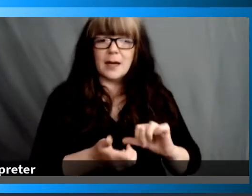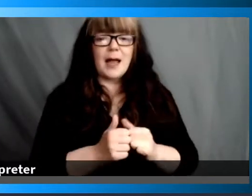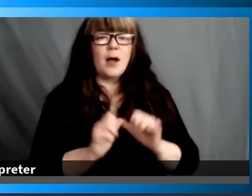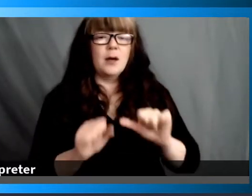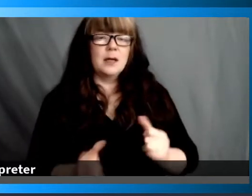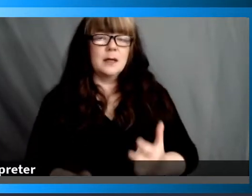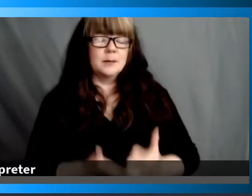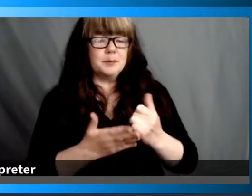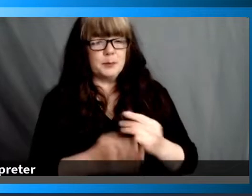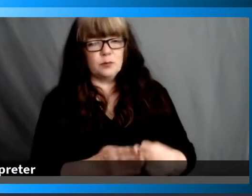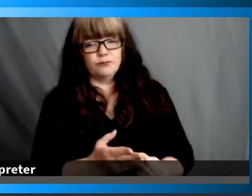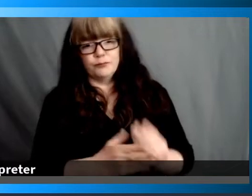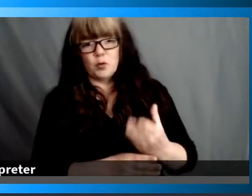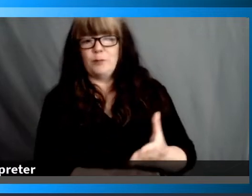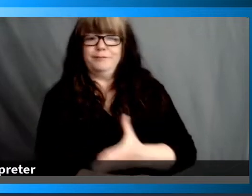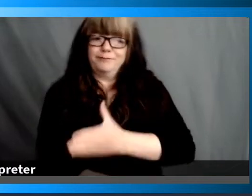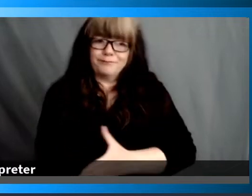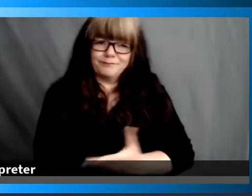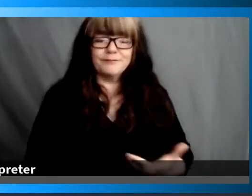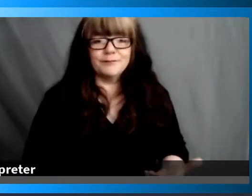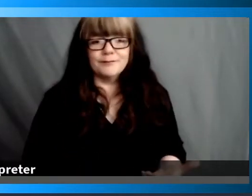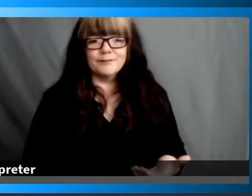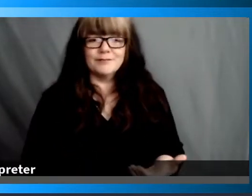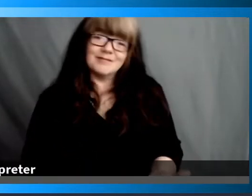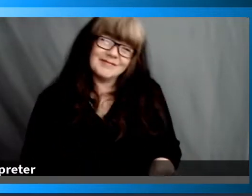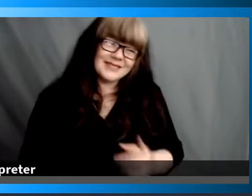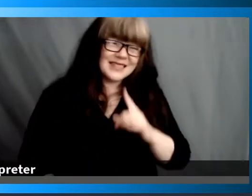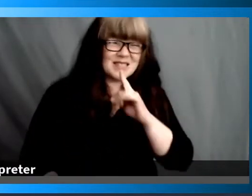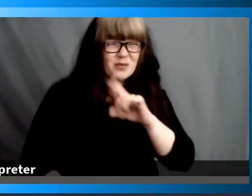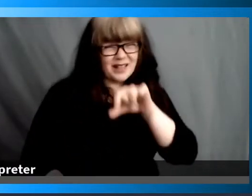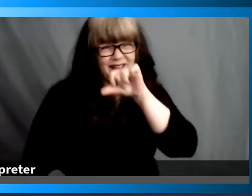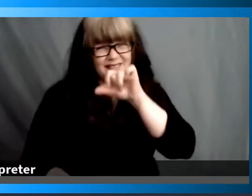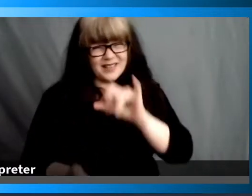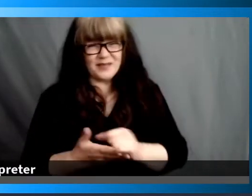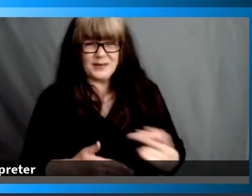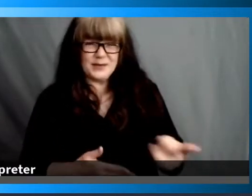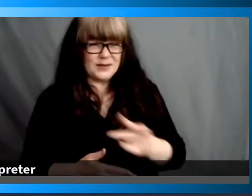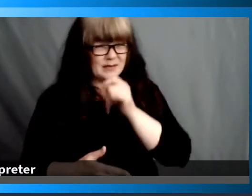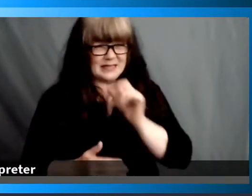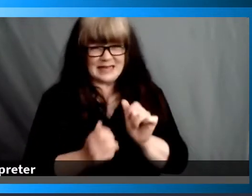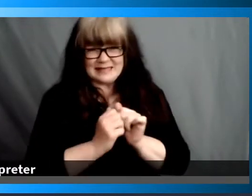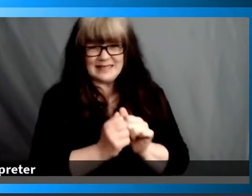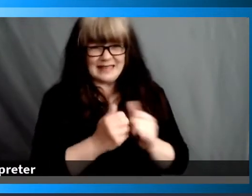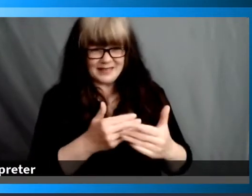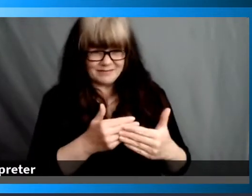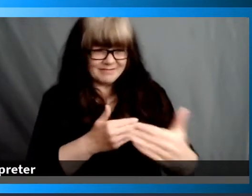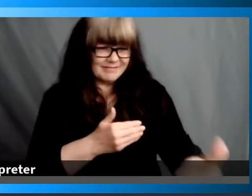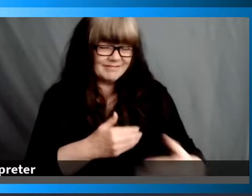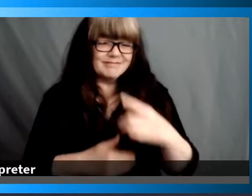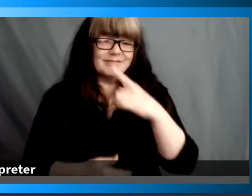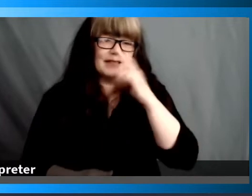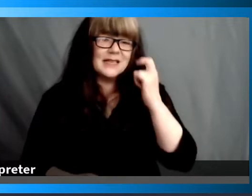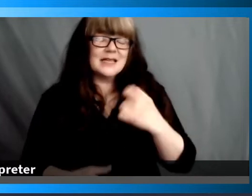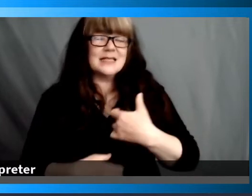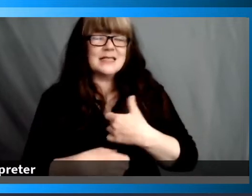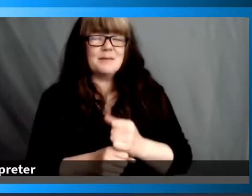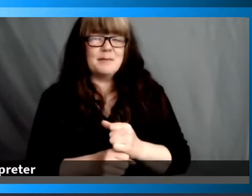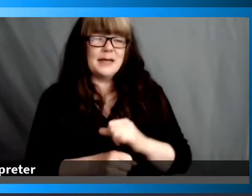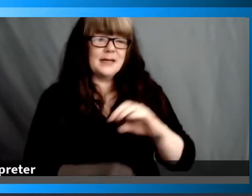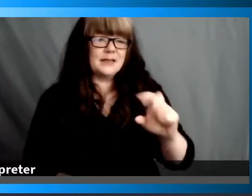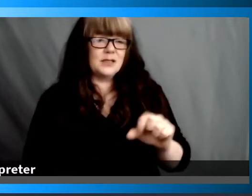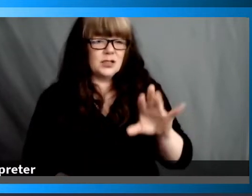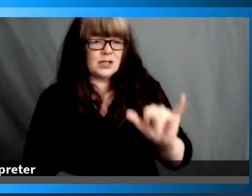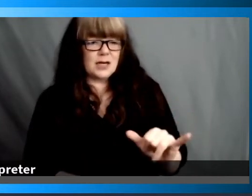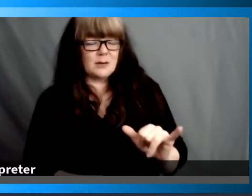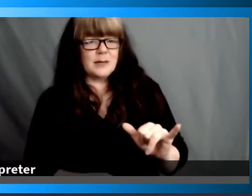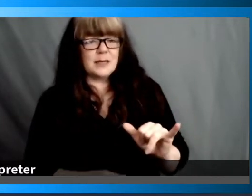grow. So it was, I kind of really loved that they didn't get together, because it made him a more whole person. And then